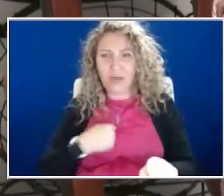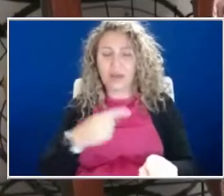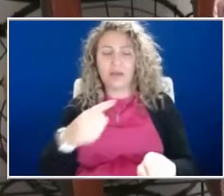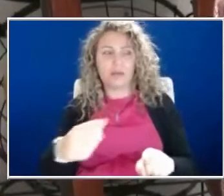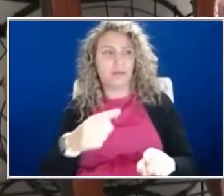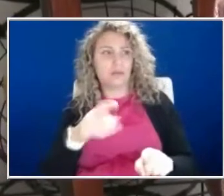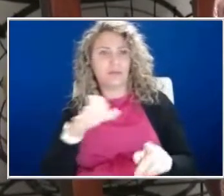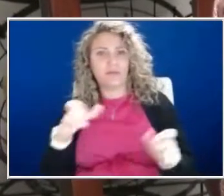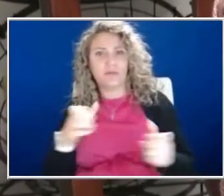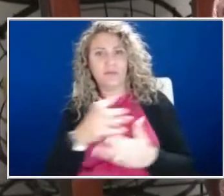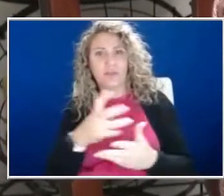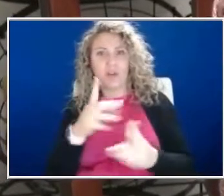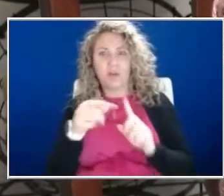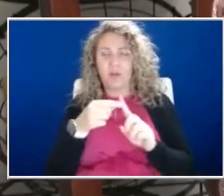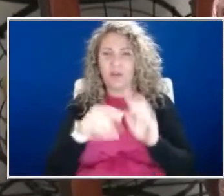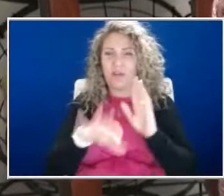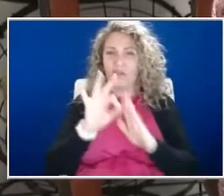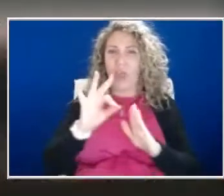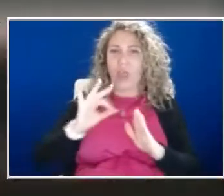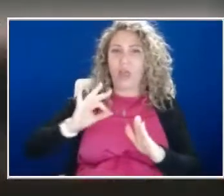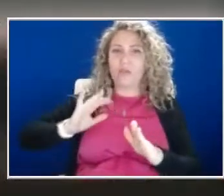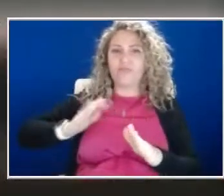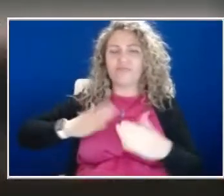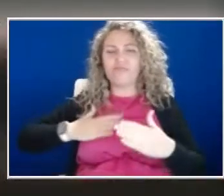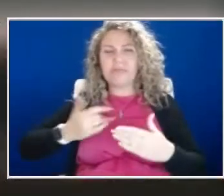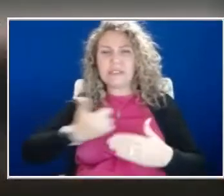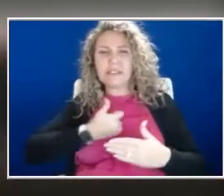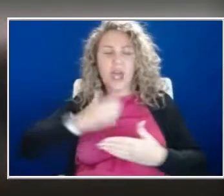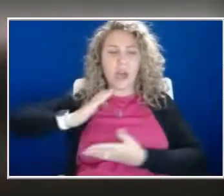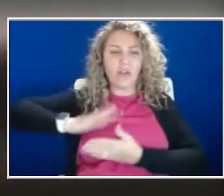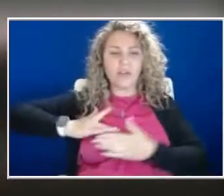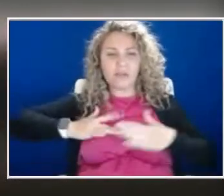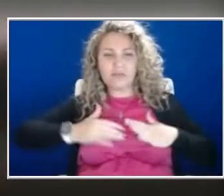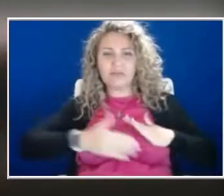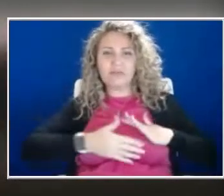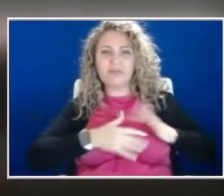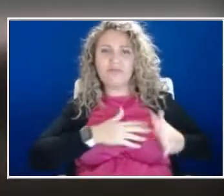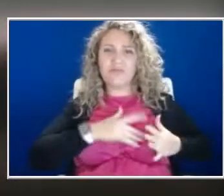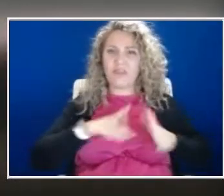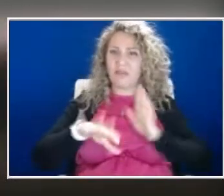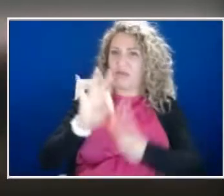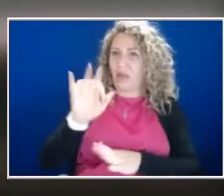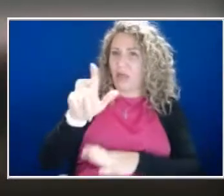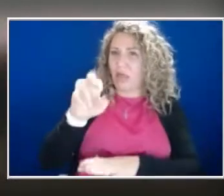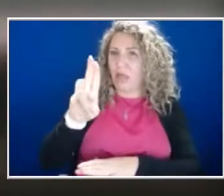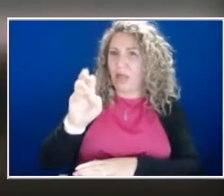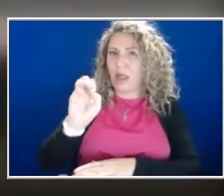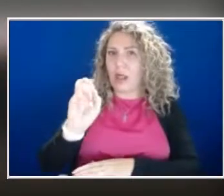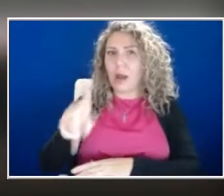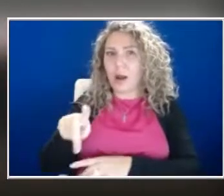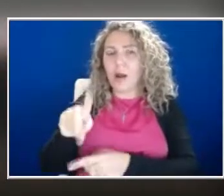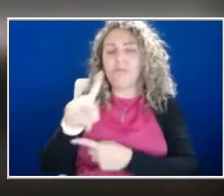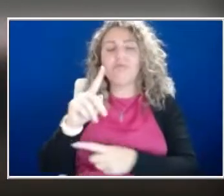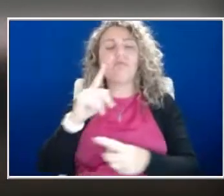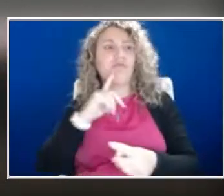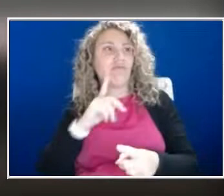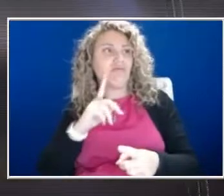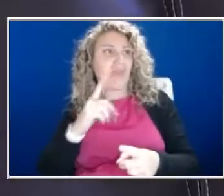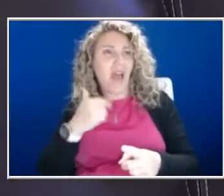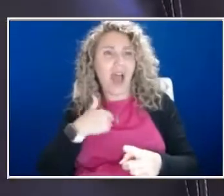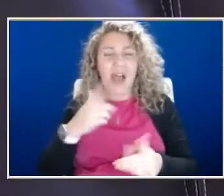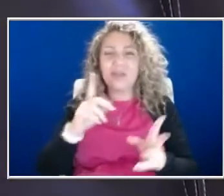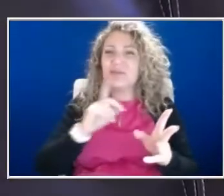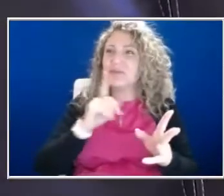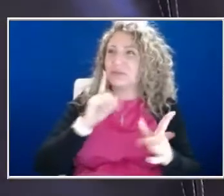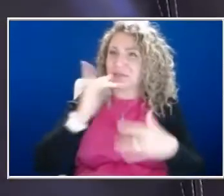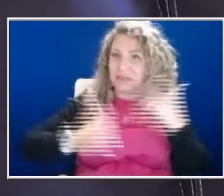in her breast during a self-breast exam. I was on such a high because of all of the positive things that were occurring in my life, you